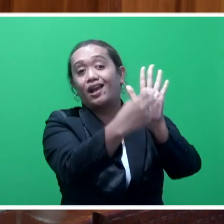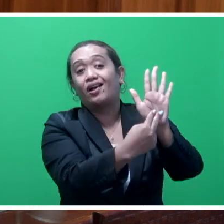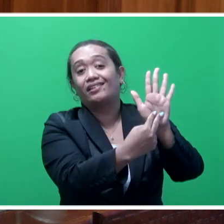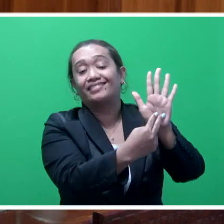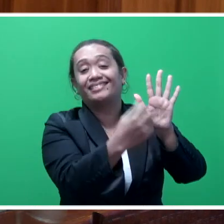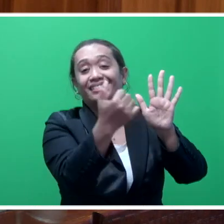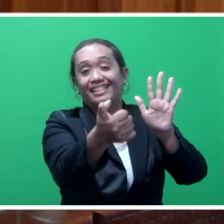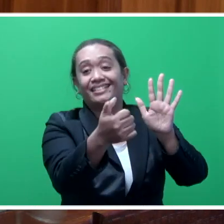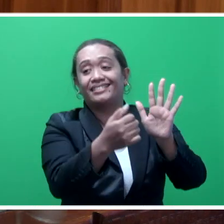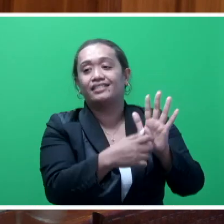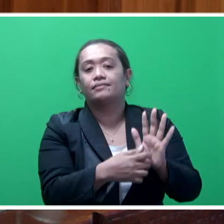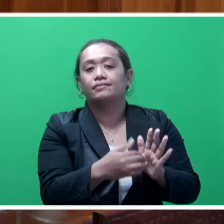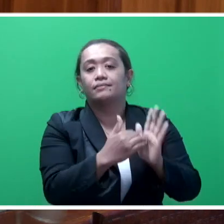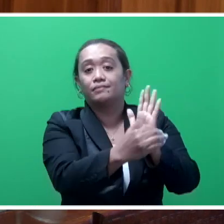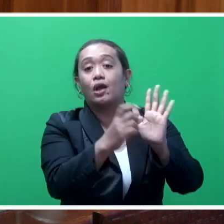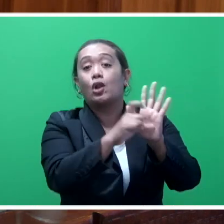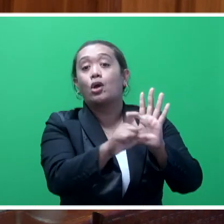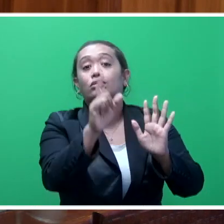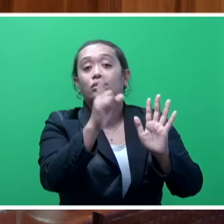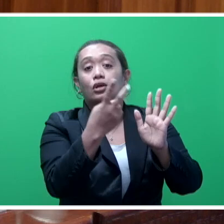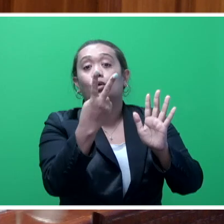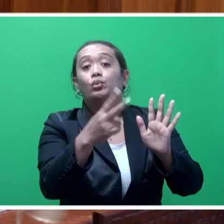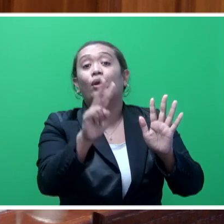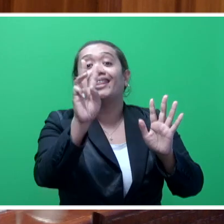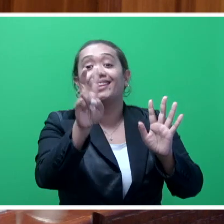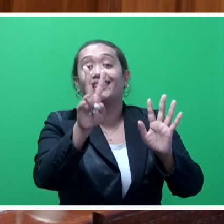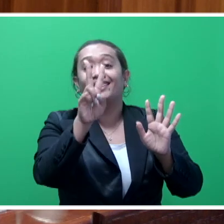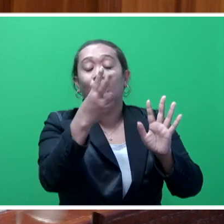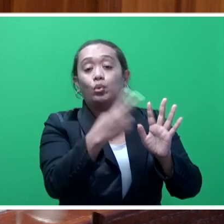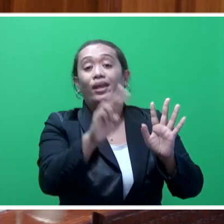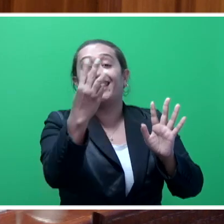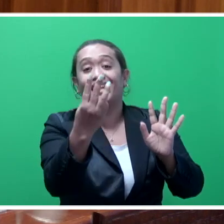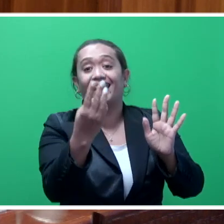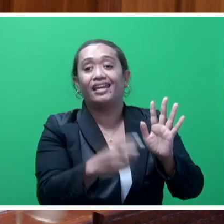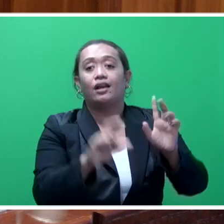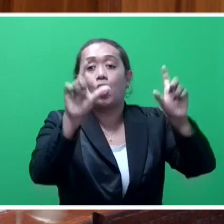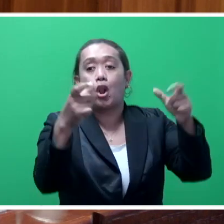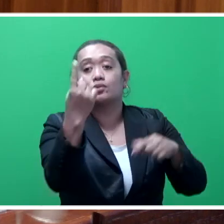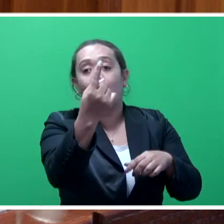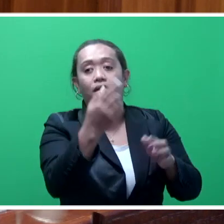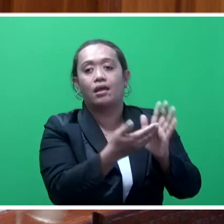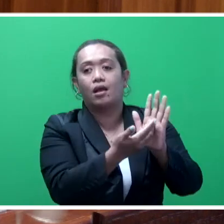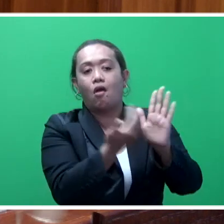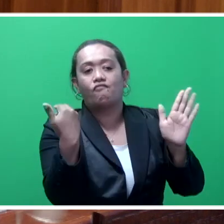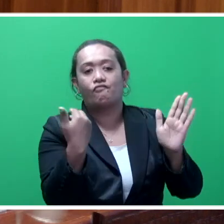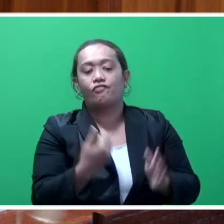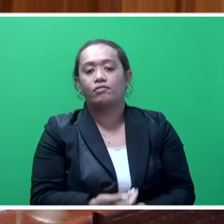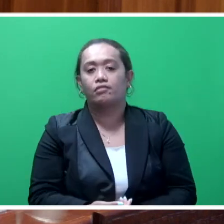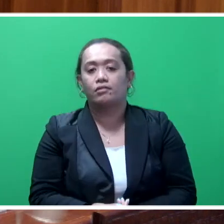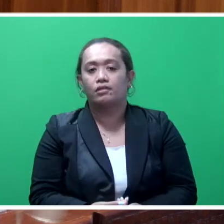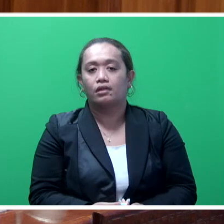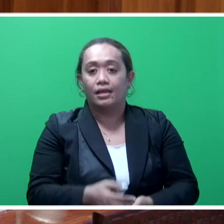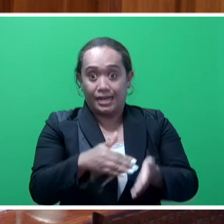Orders 23, Clause 1, is suspended so as to allow the House to sit beyond 4:30